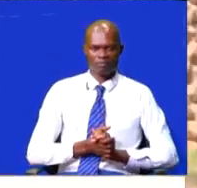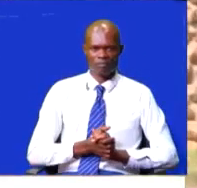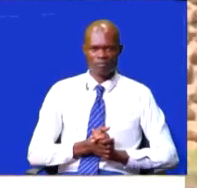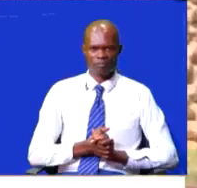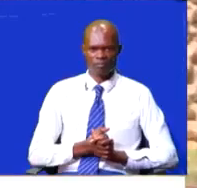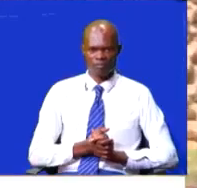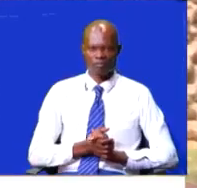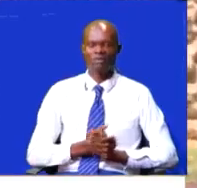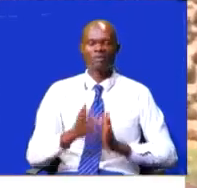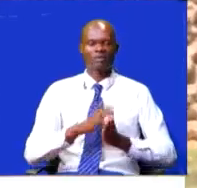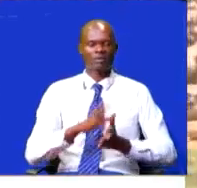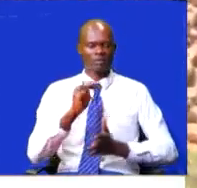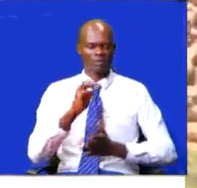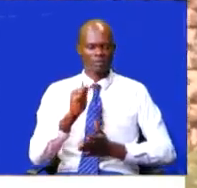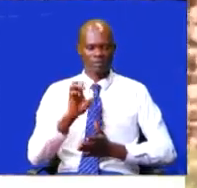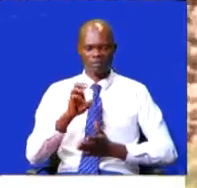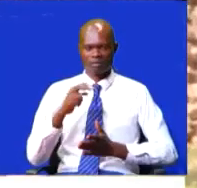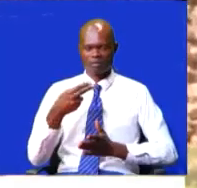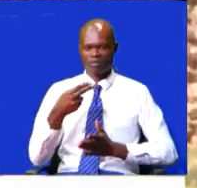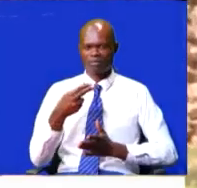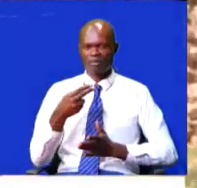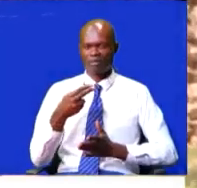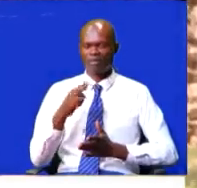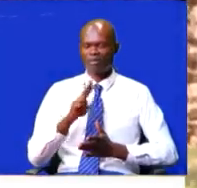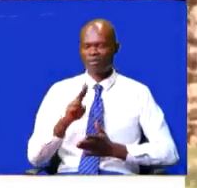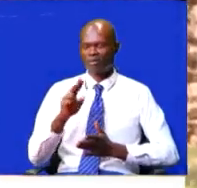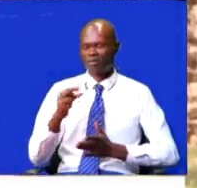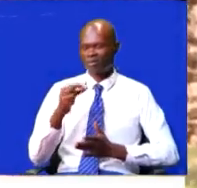Foremost, Mr. Machogu lied to the public.